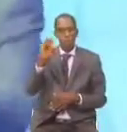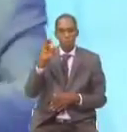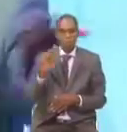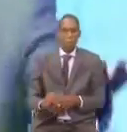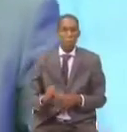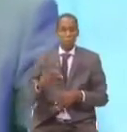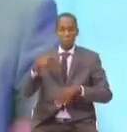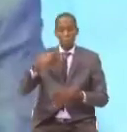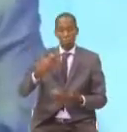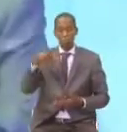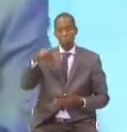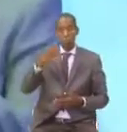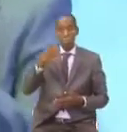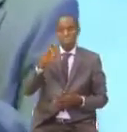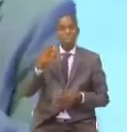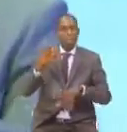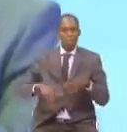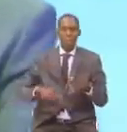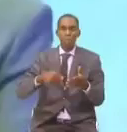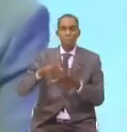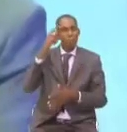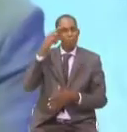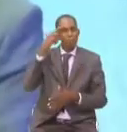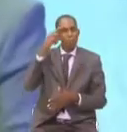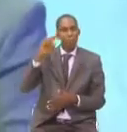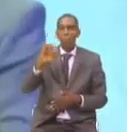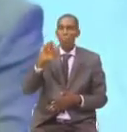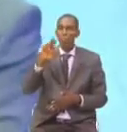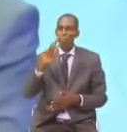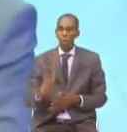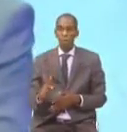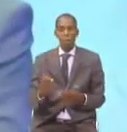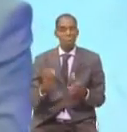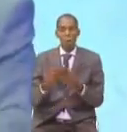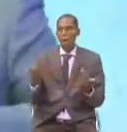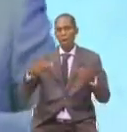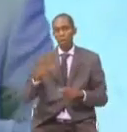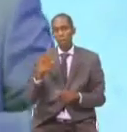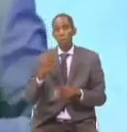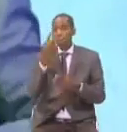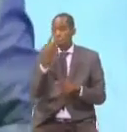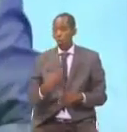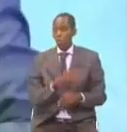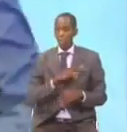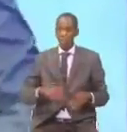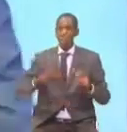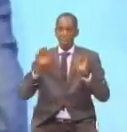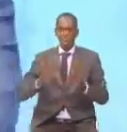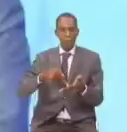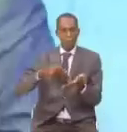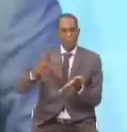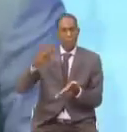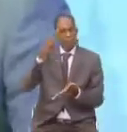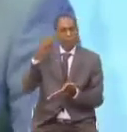for Mark, or anybody. Only Christ can pay this price. And therefore your thoughts,